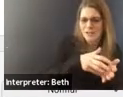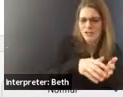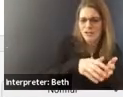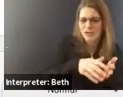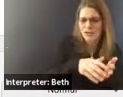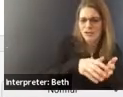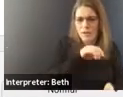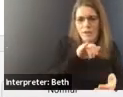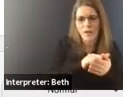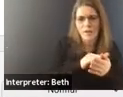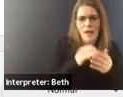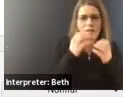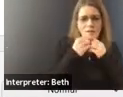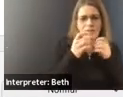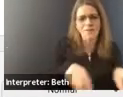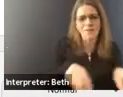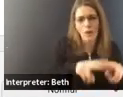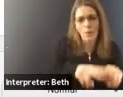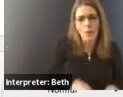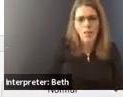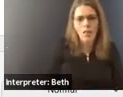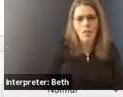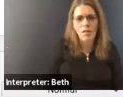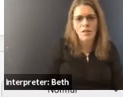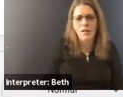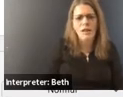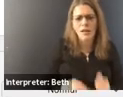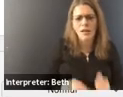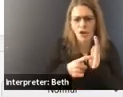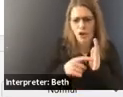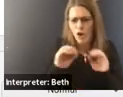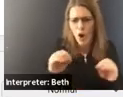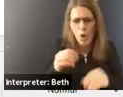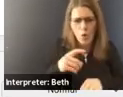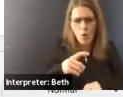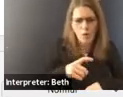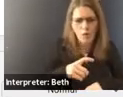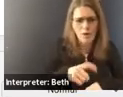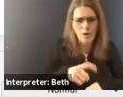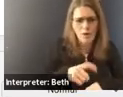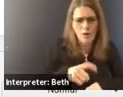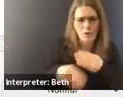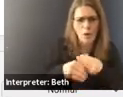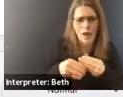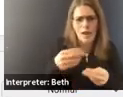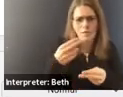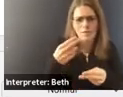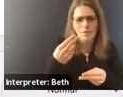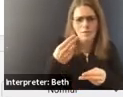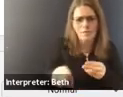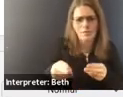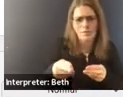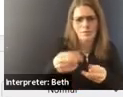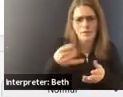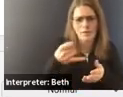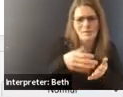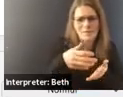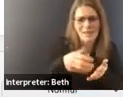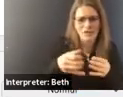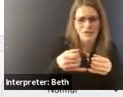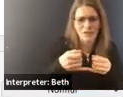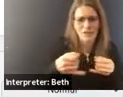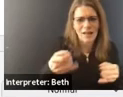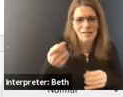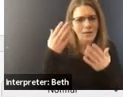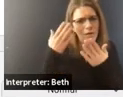no time to do a couple quick sketch lines in a little bit of shadow, 10 minutes maybe, over